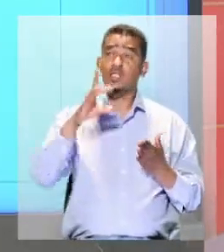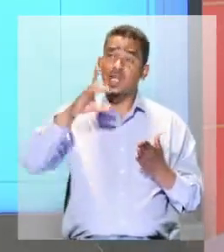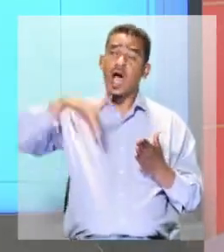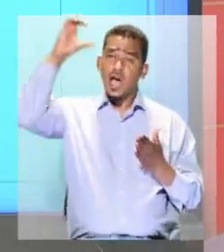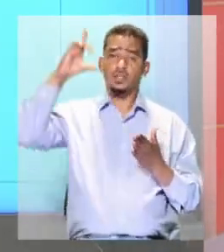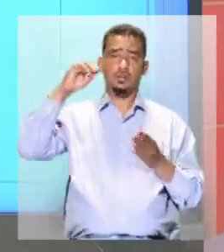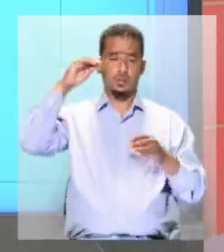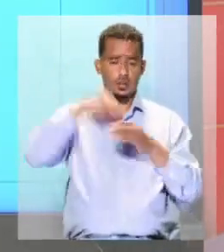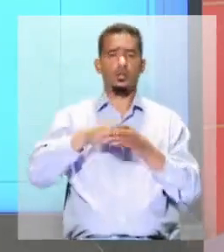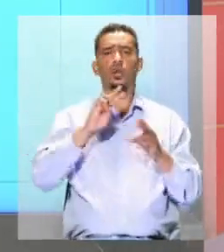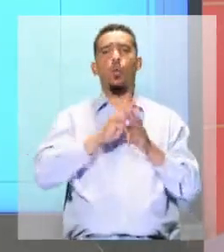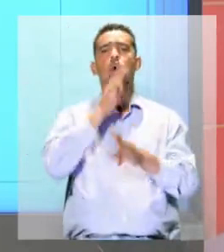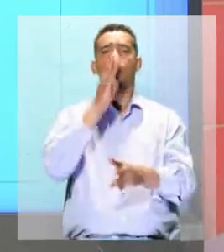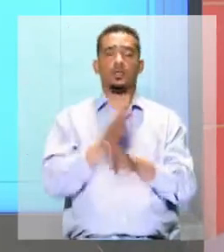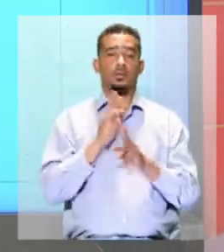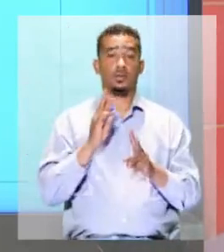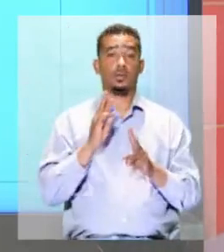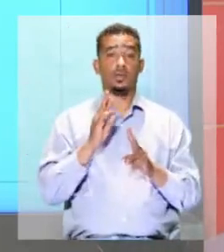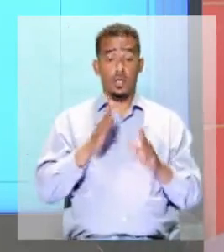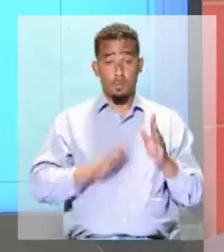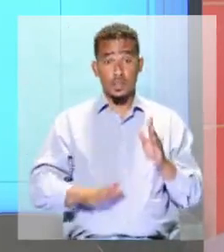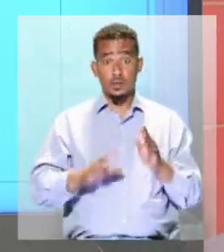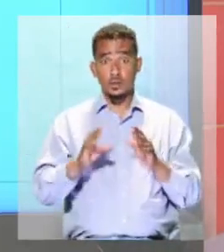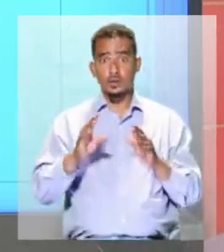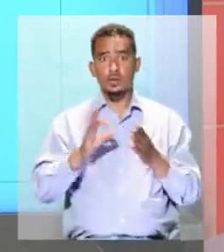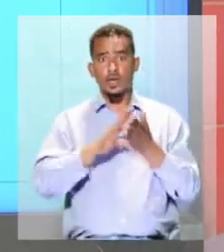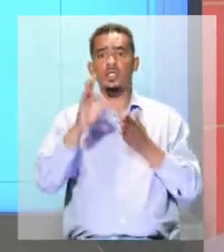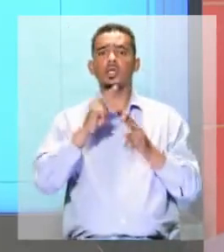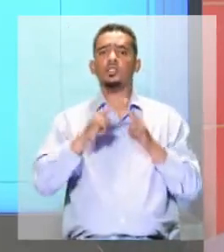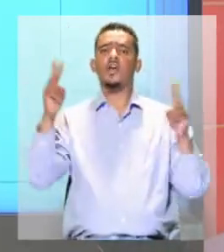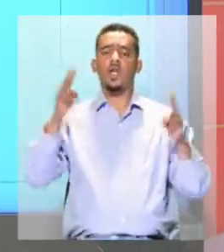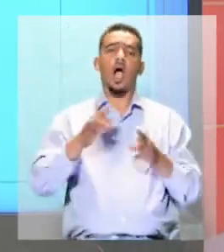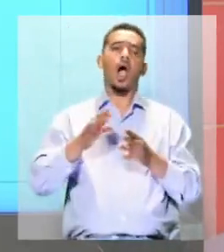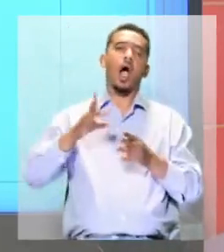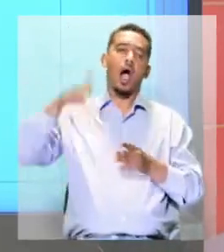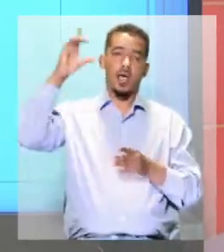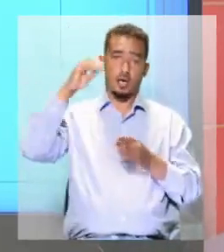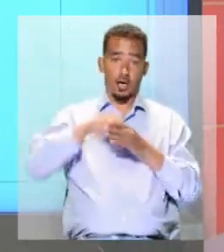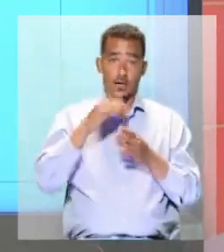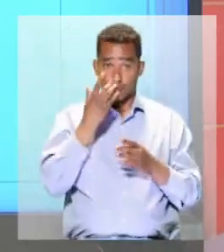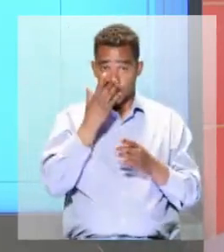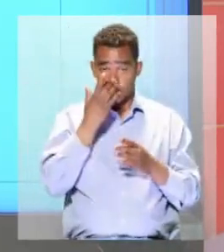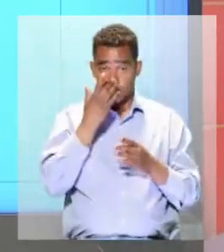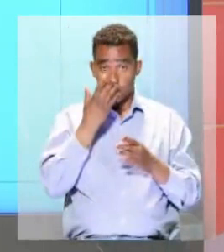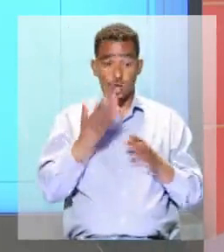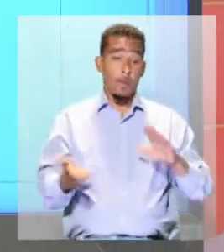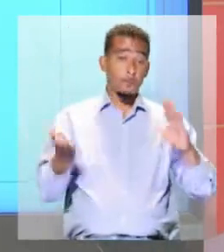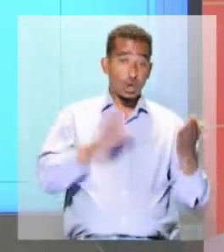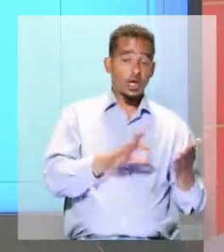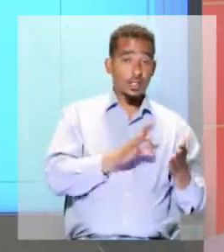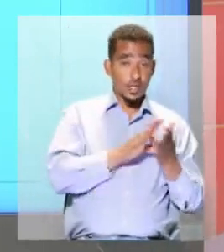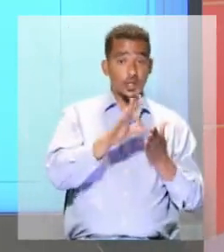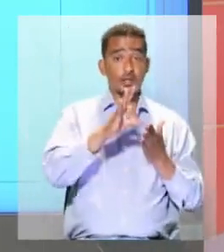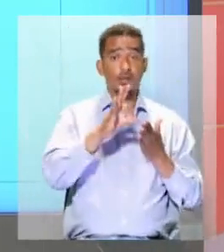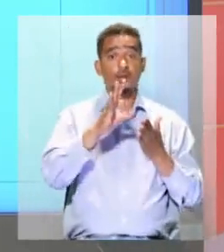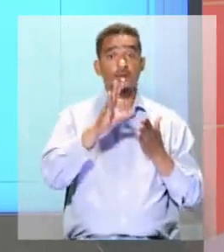world. The birth rate is high in Africa. The mortality rate of